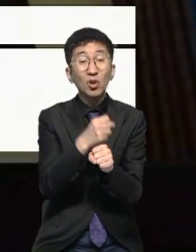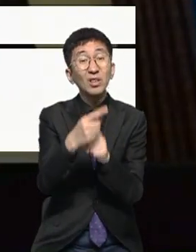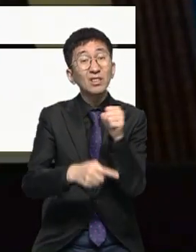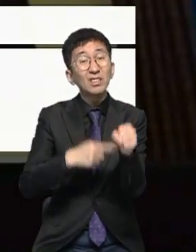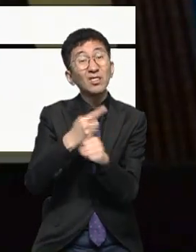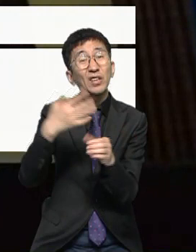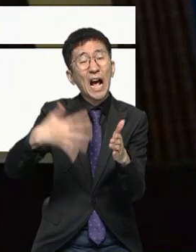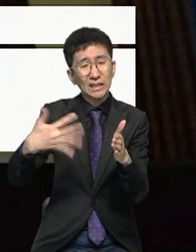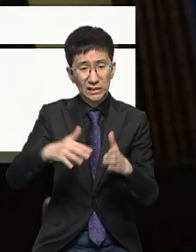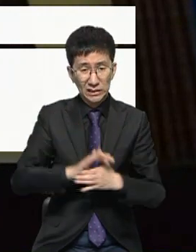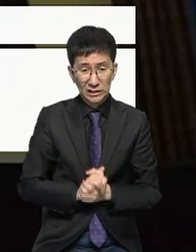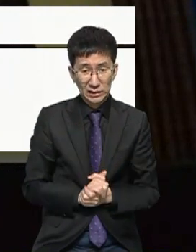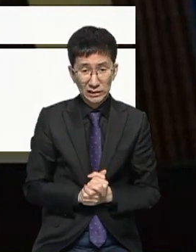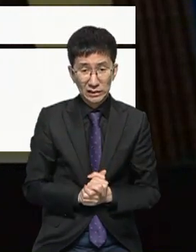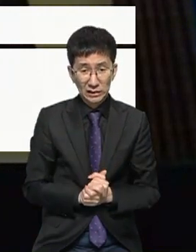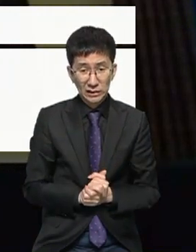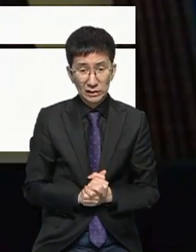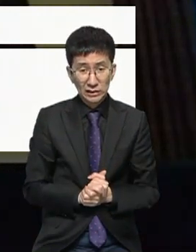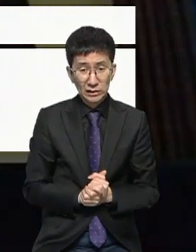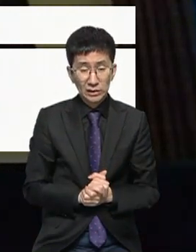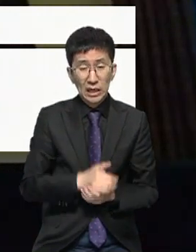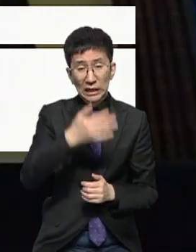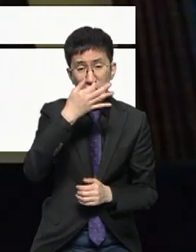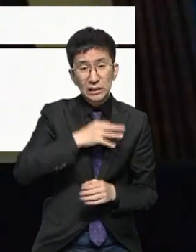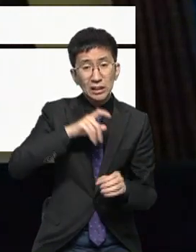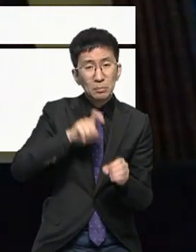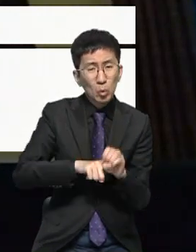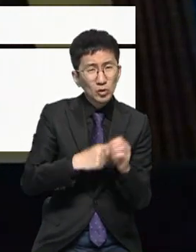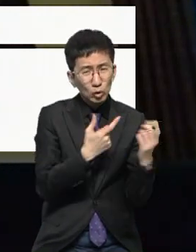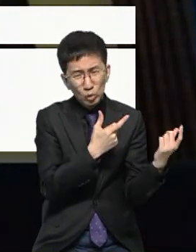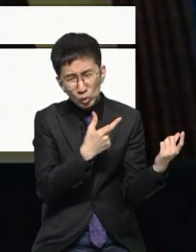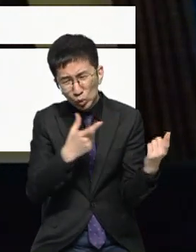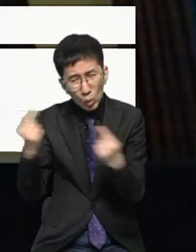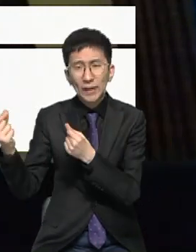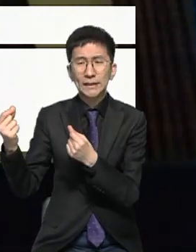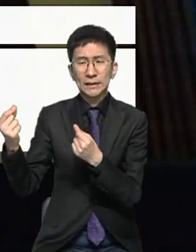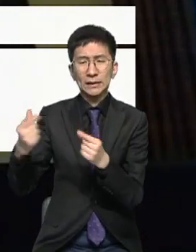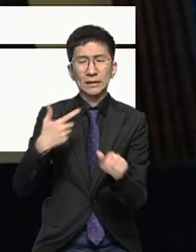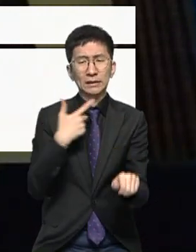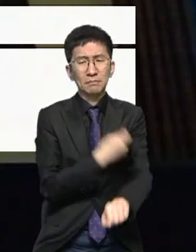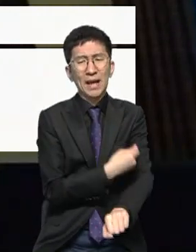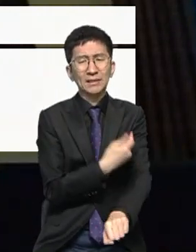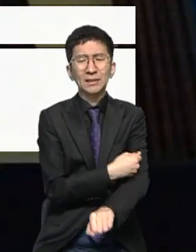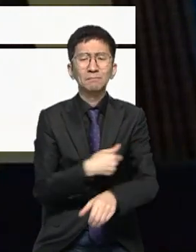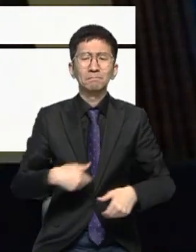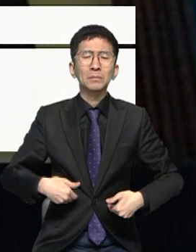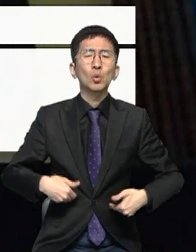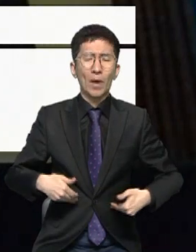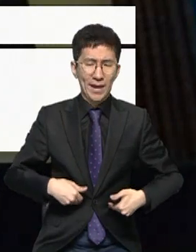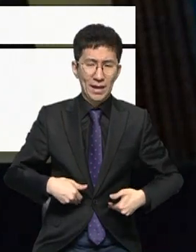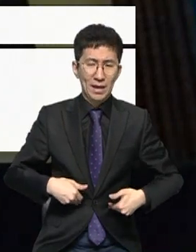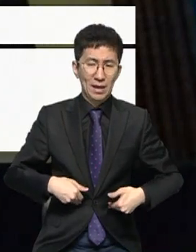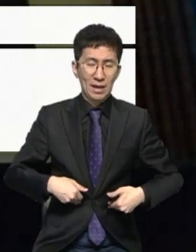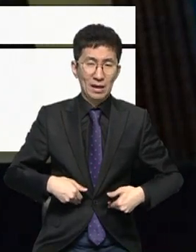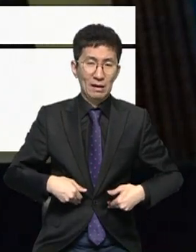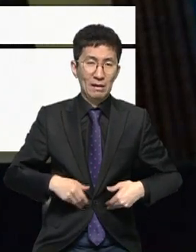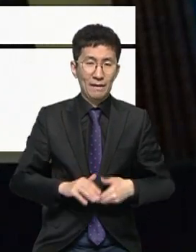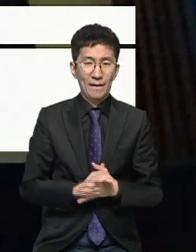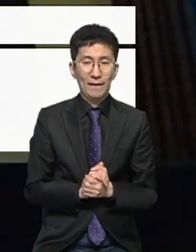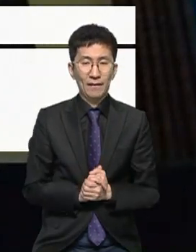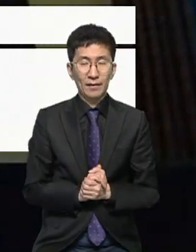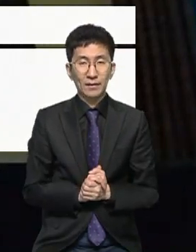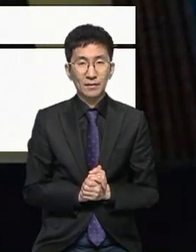using for less than a year. Do you want to mandate something before we know the